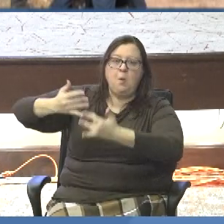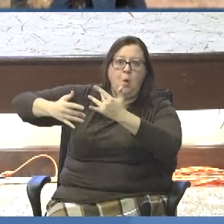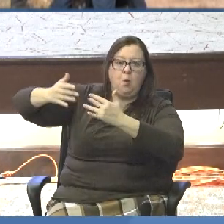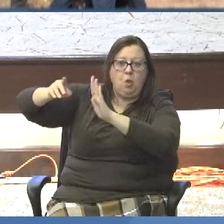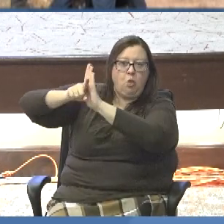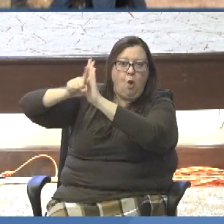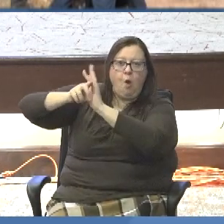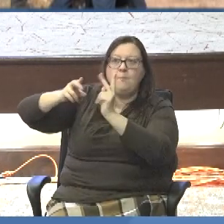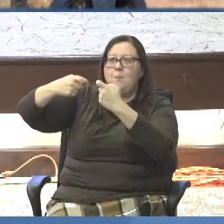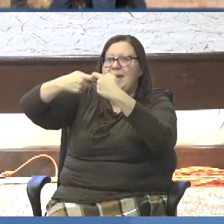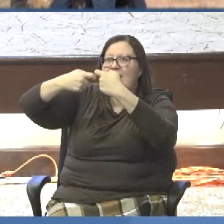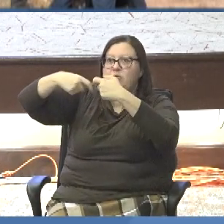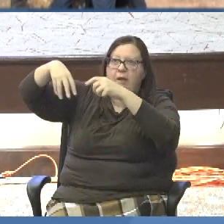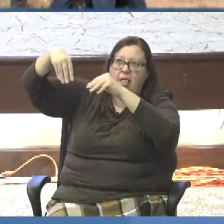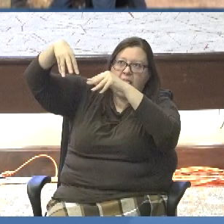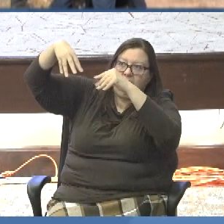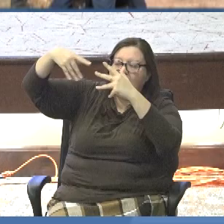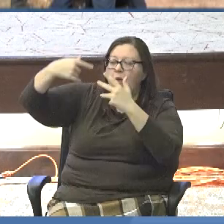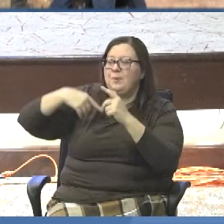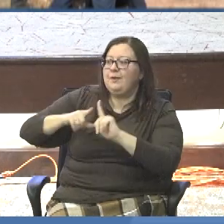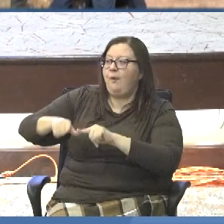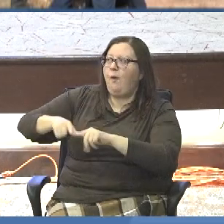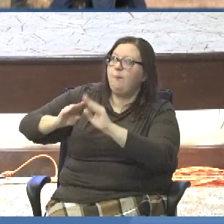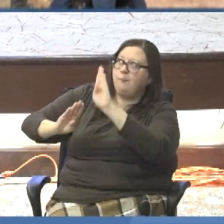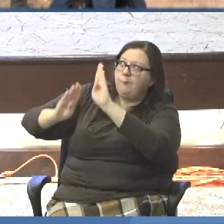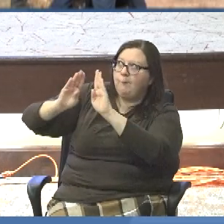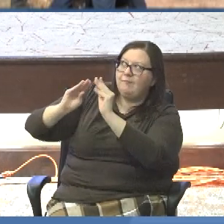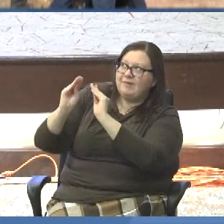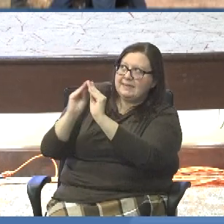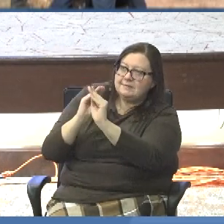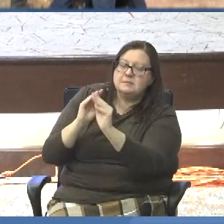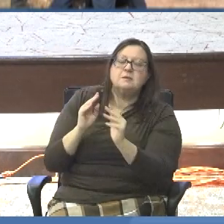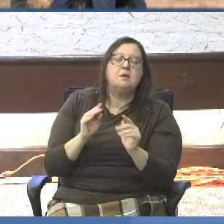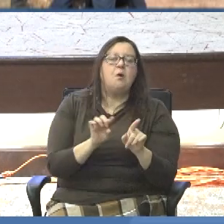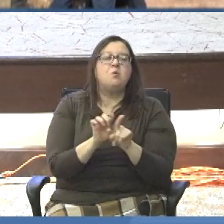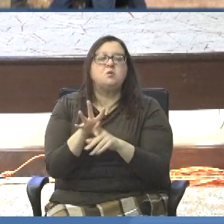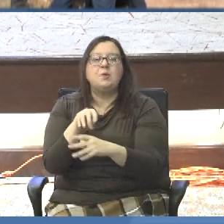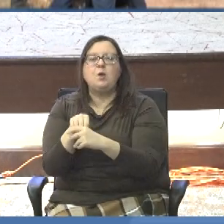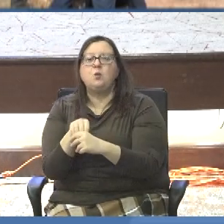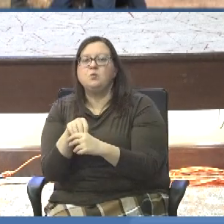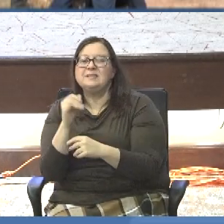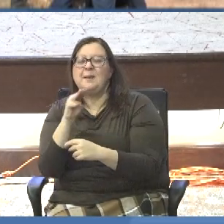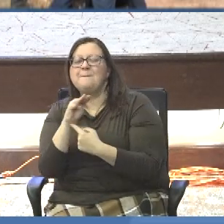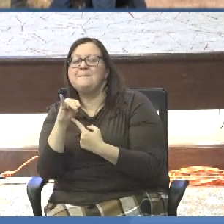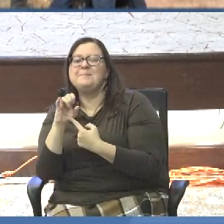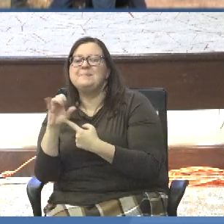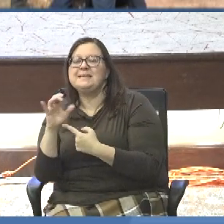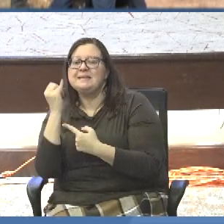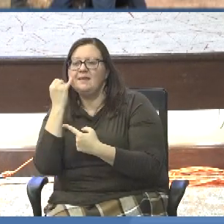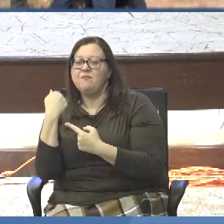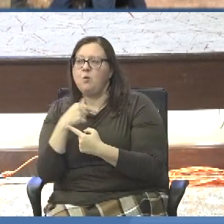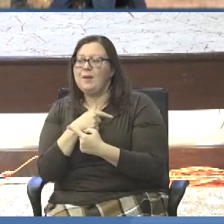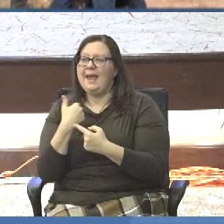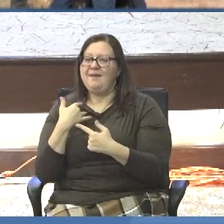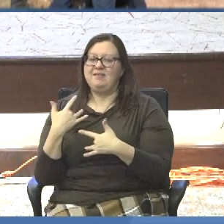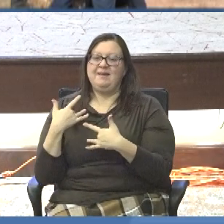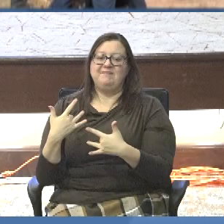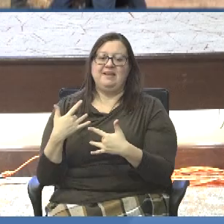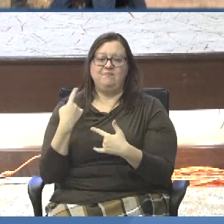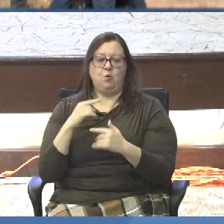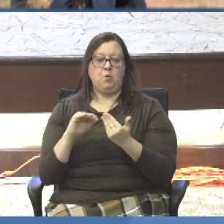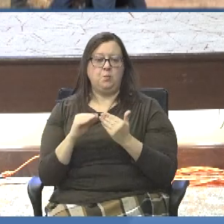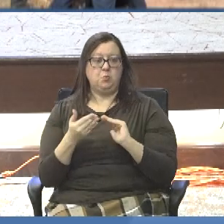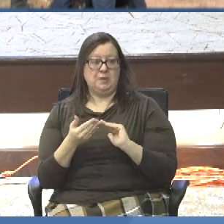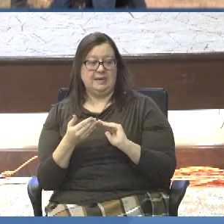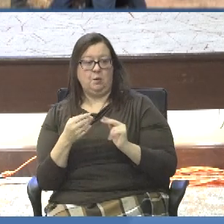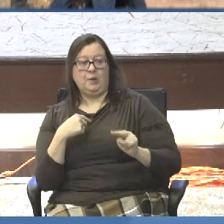with their battery beeping and we go, it would include in there. Also would include if we do a standby at a community event, our crews do count that.